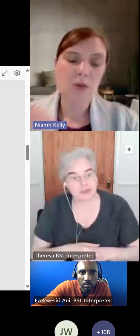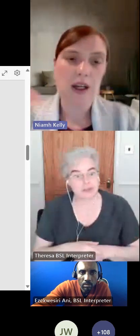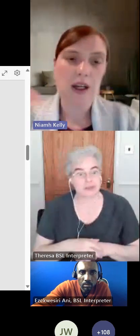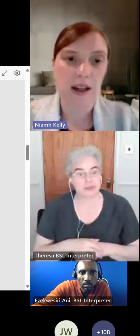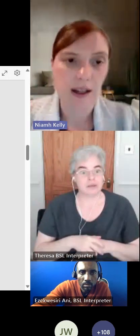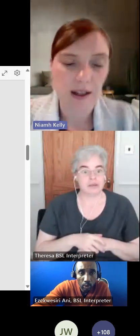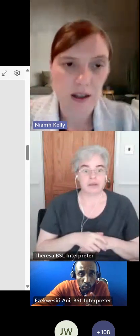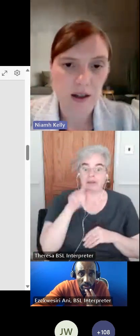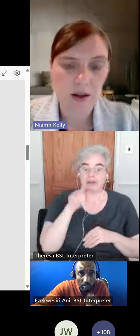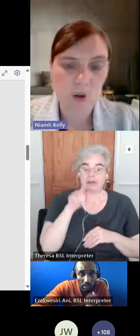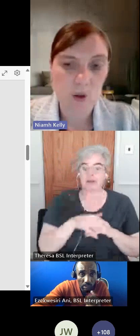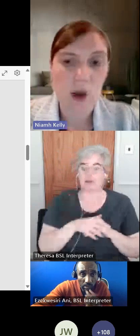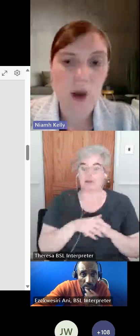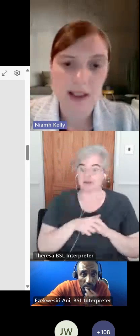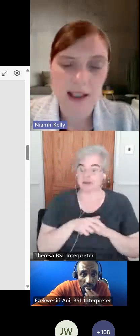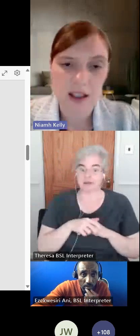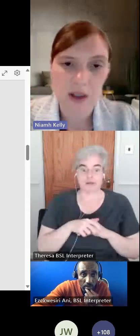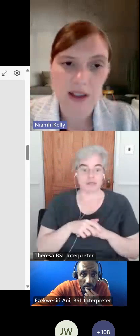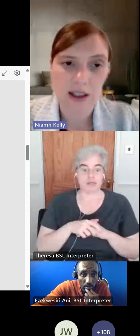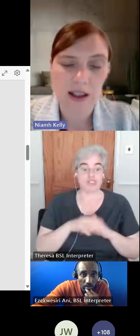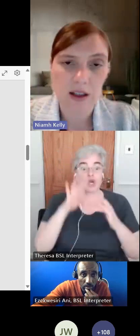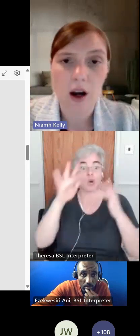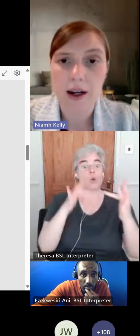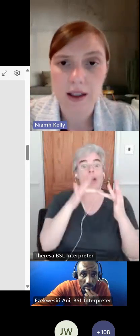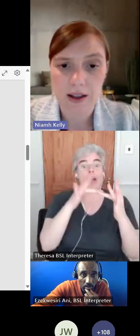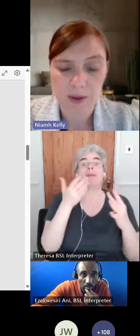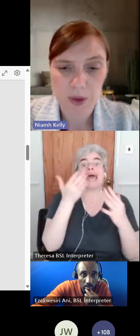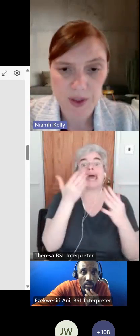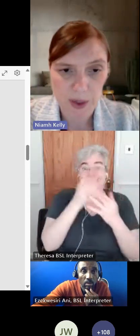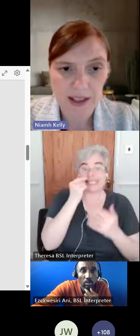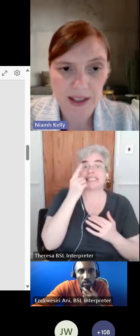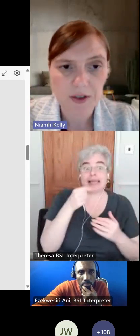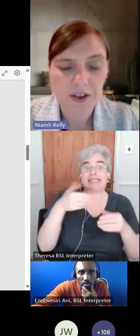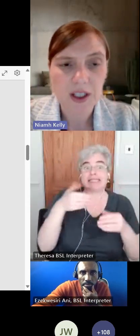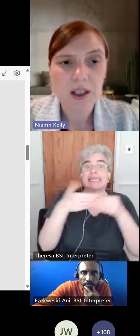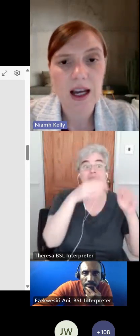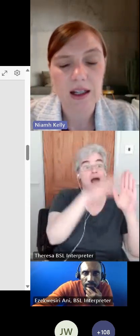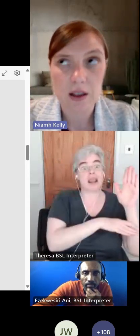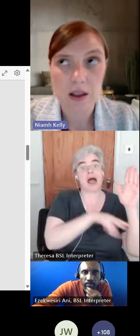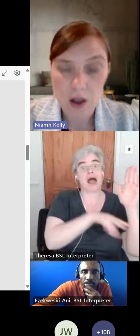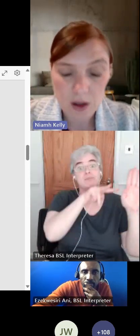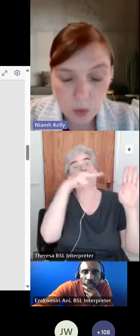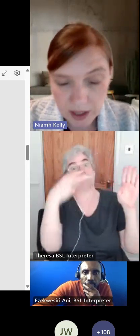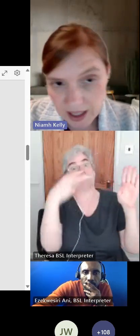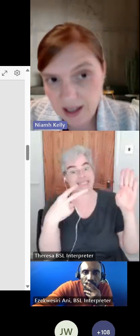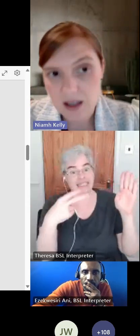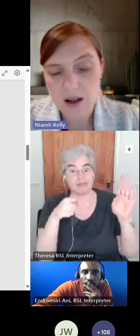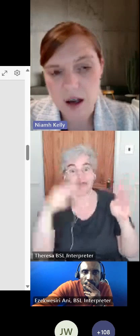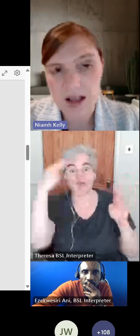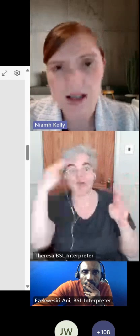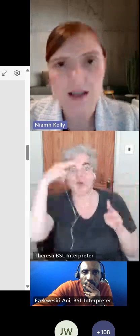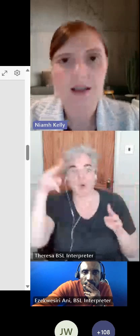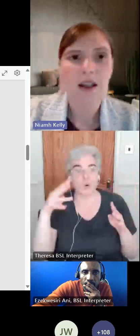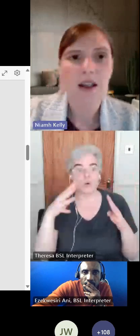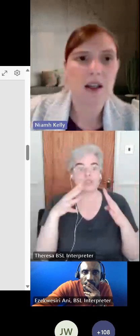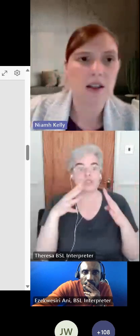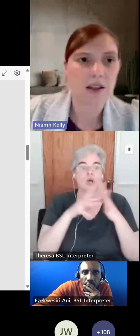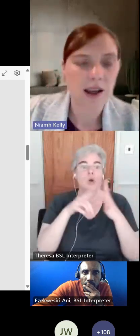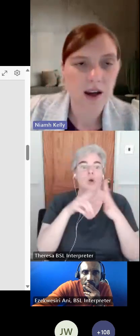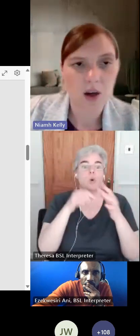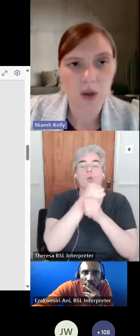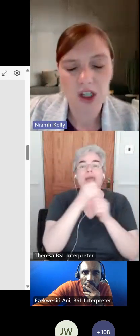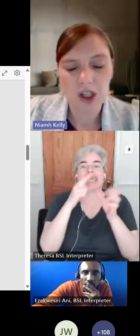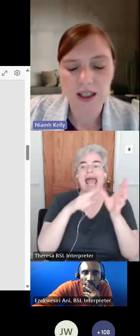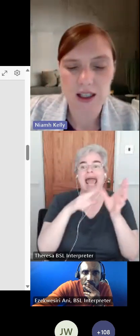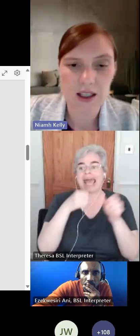So from a web accessibility guideline perspective, and it's called the WCAG guidelines.